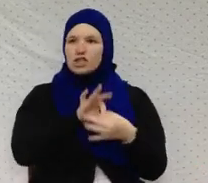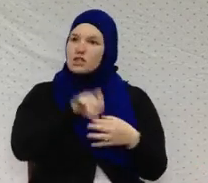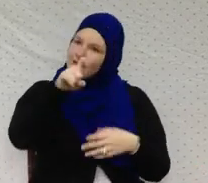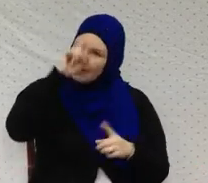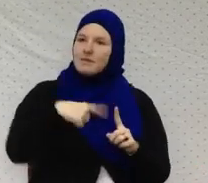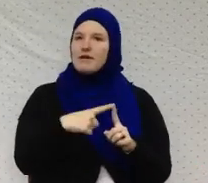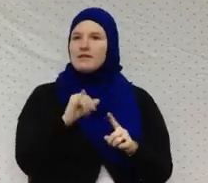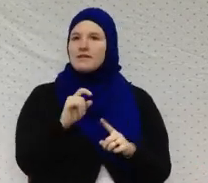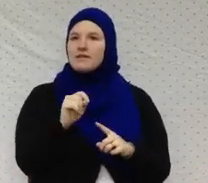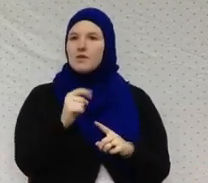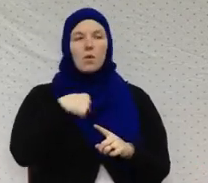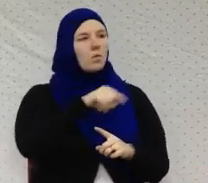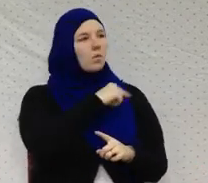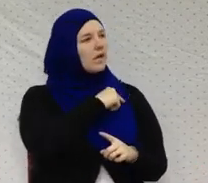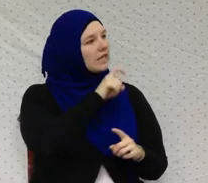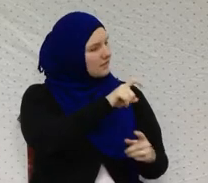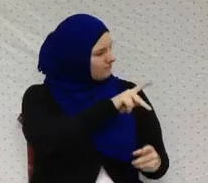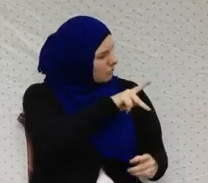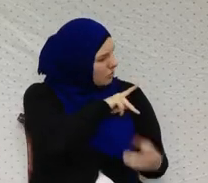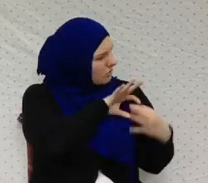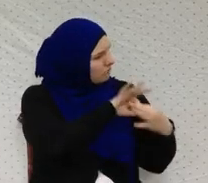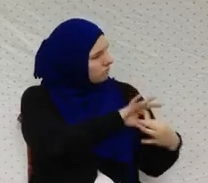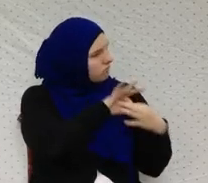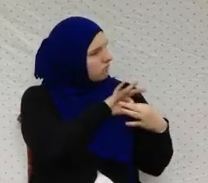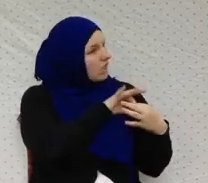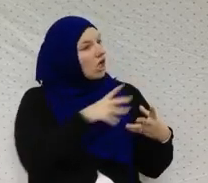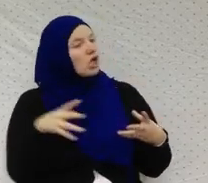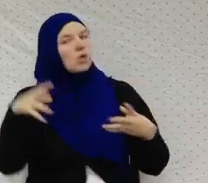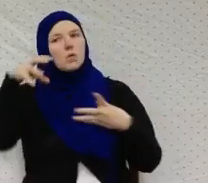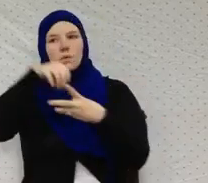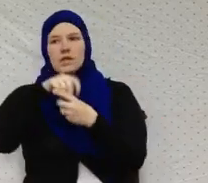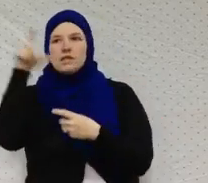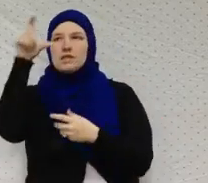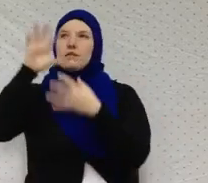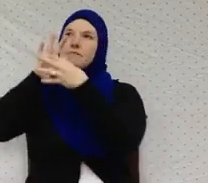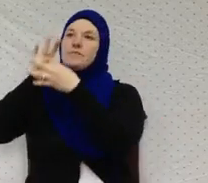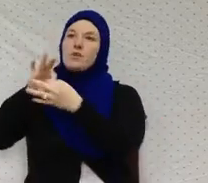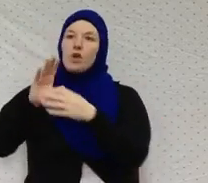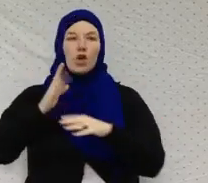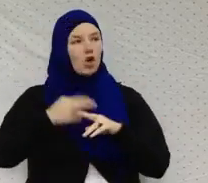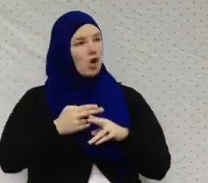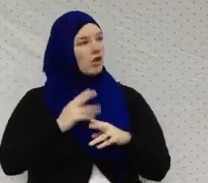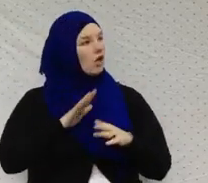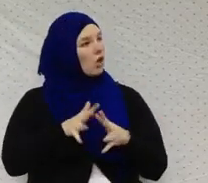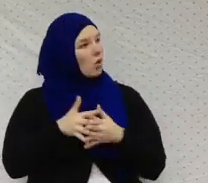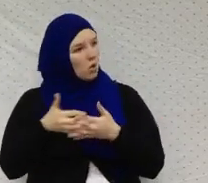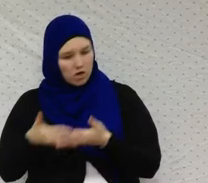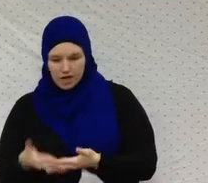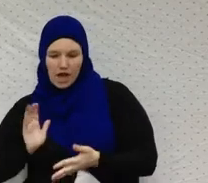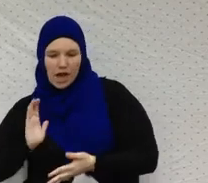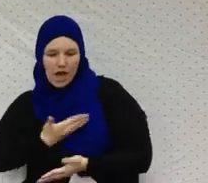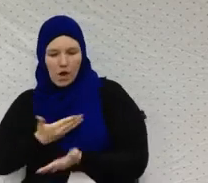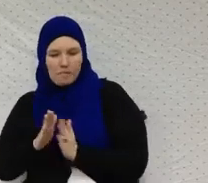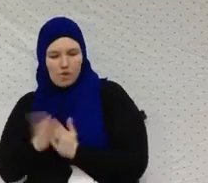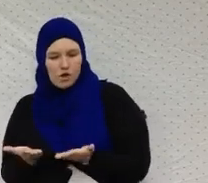relationship. We are very subjective. We personalize everything, including Islam, by calling the Quran our